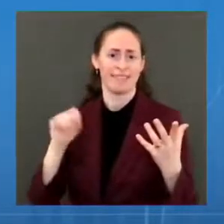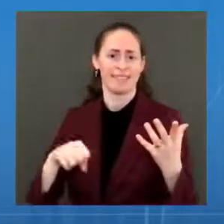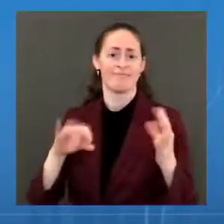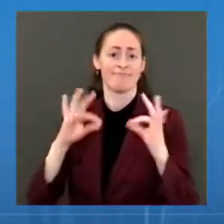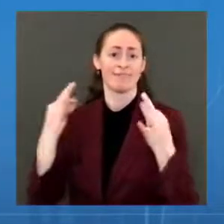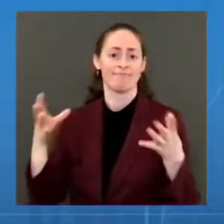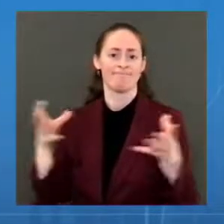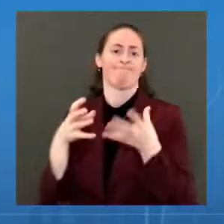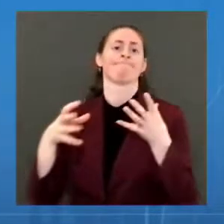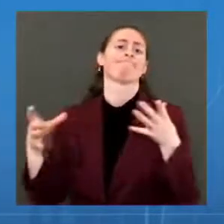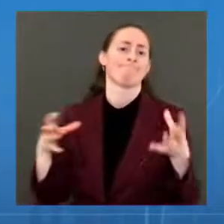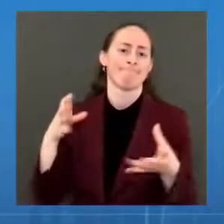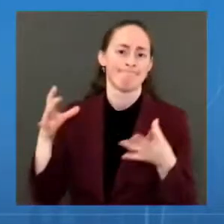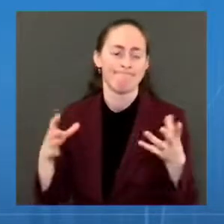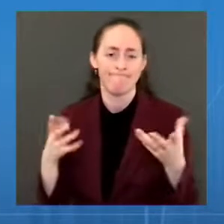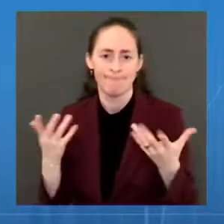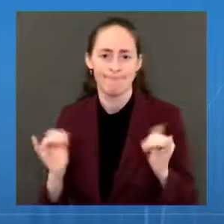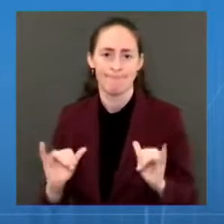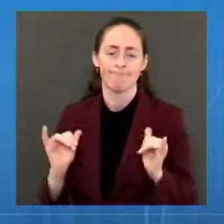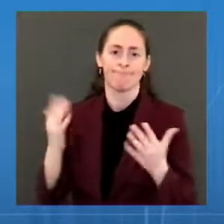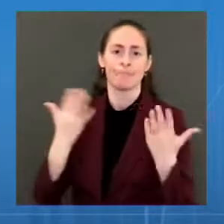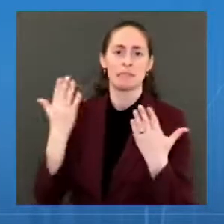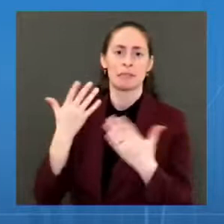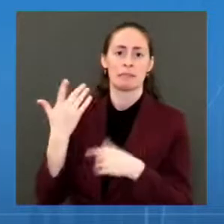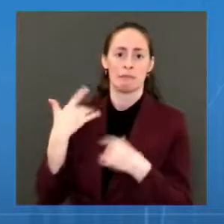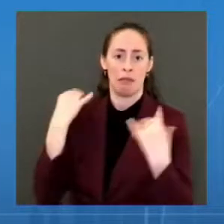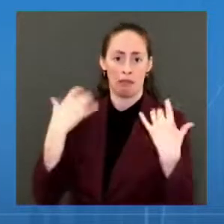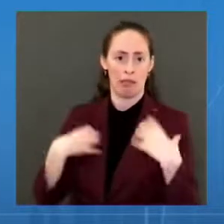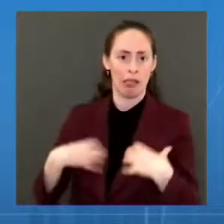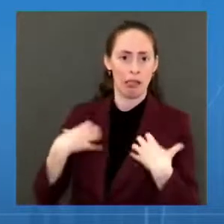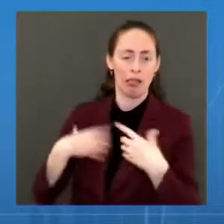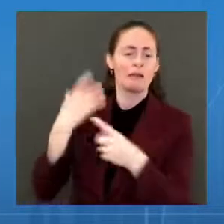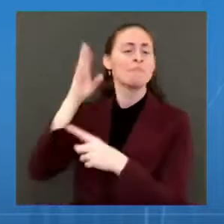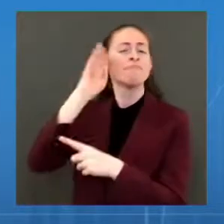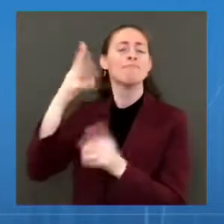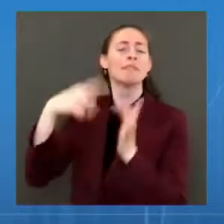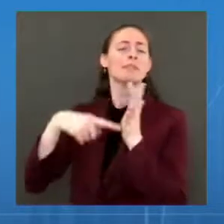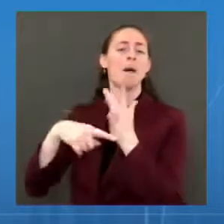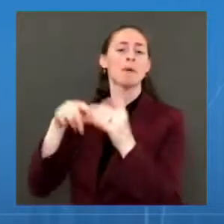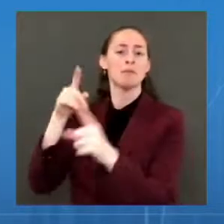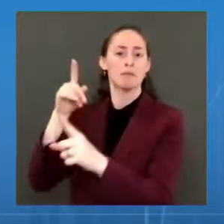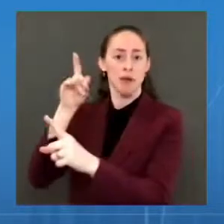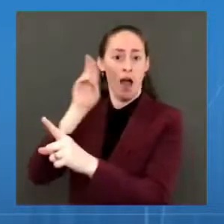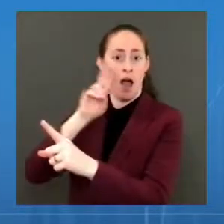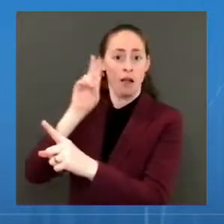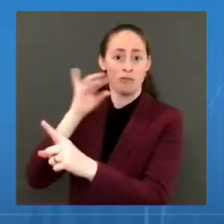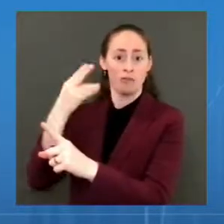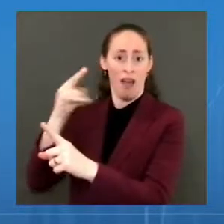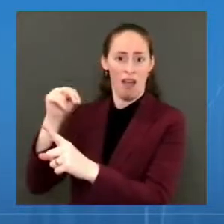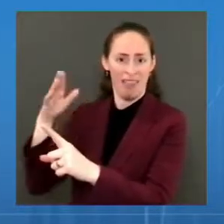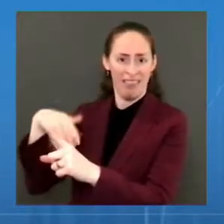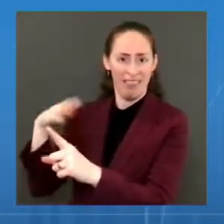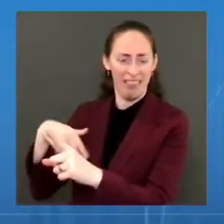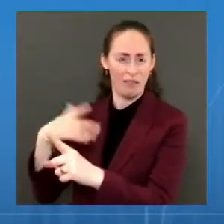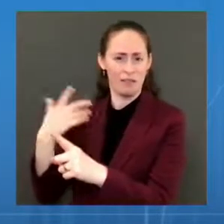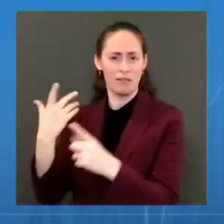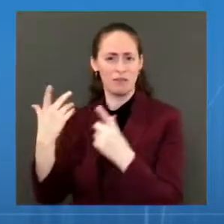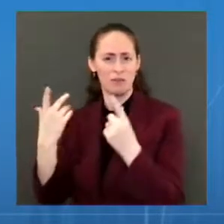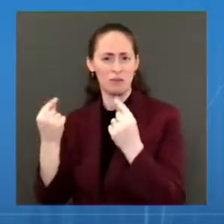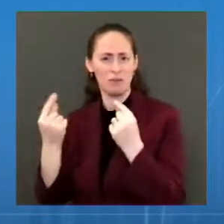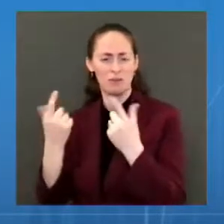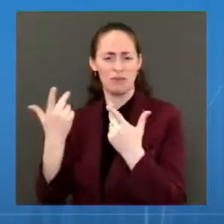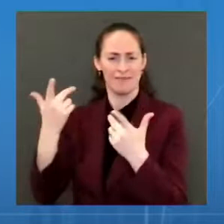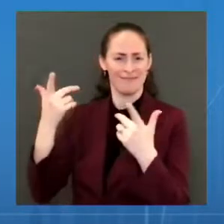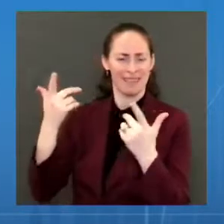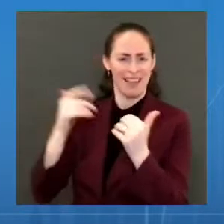Uncle John show up if he's not vaccinated? Should he get tested? What should he do? So what is your advice to those